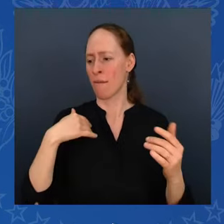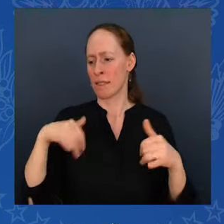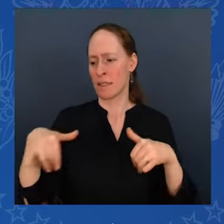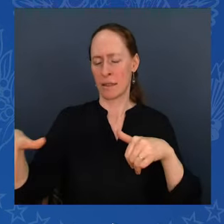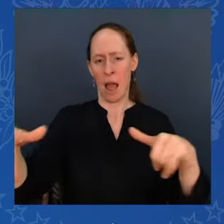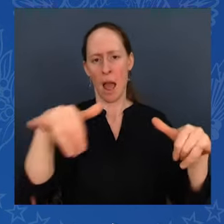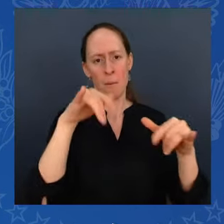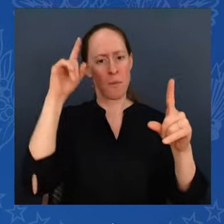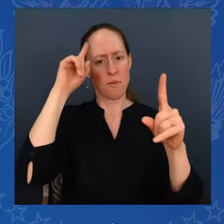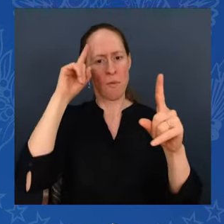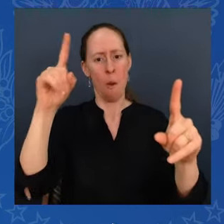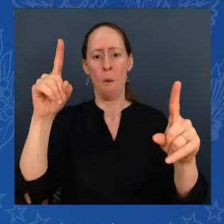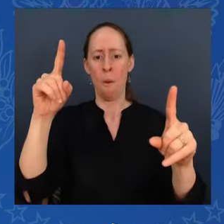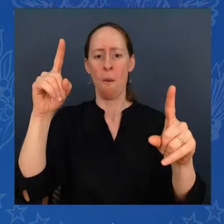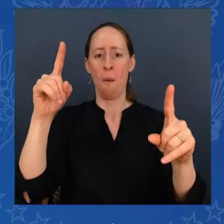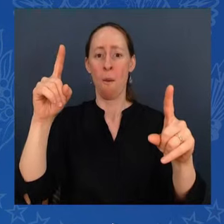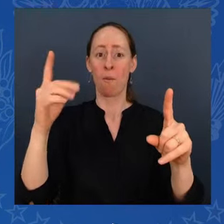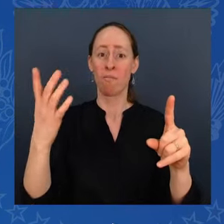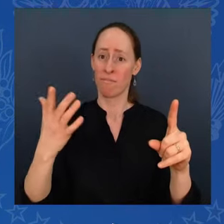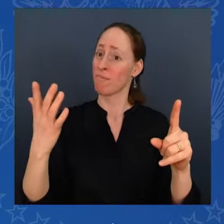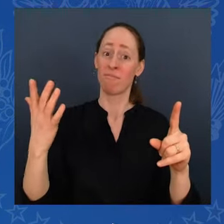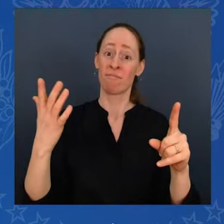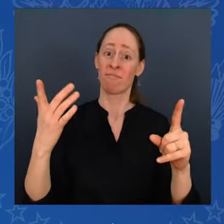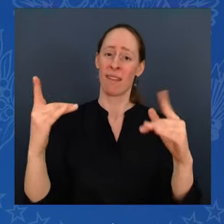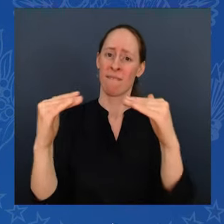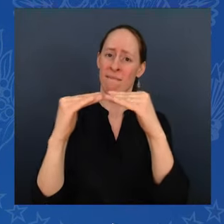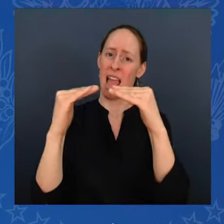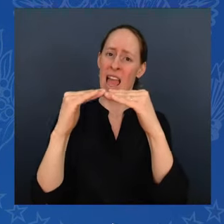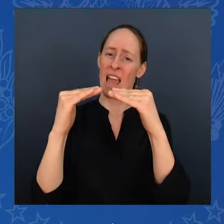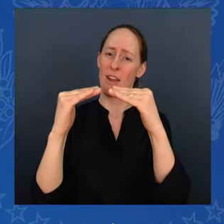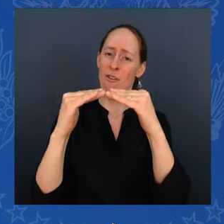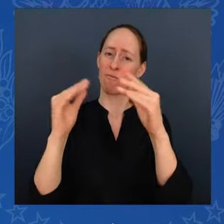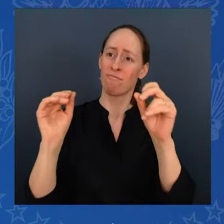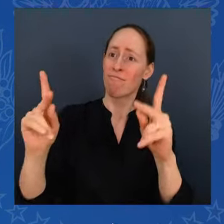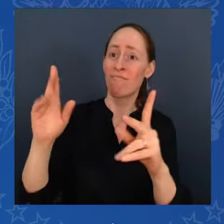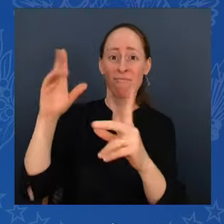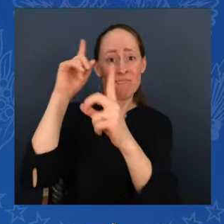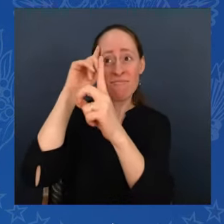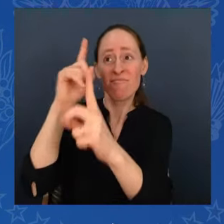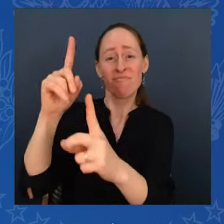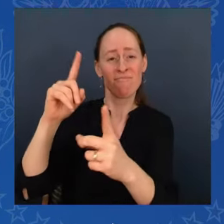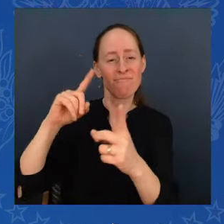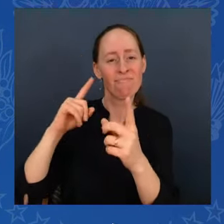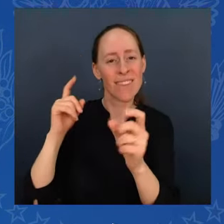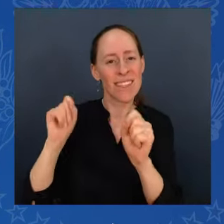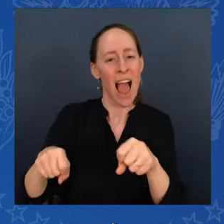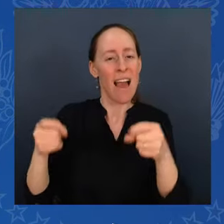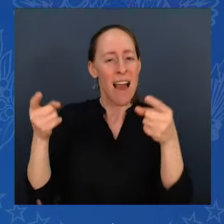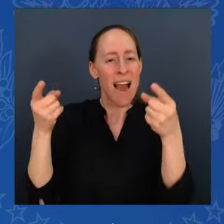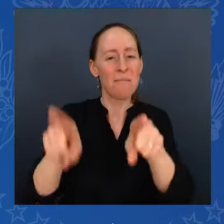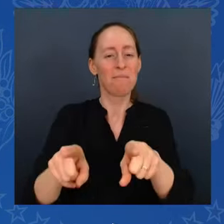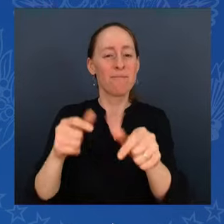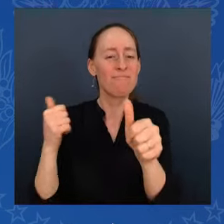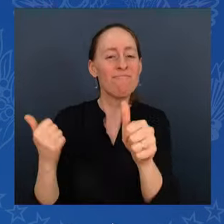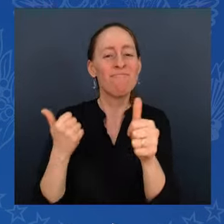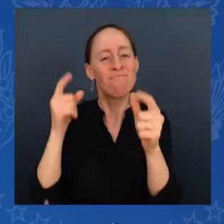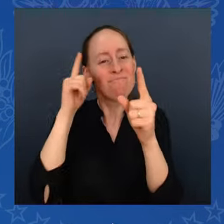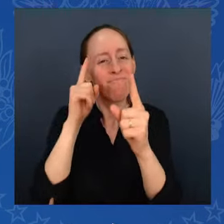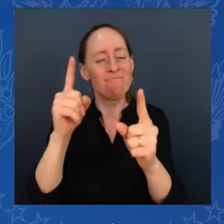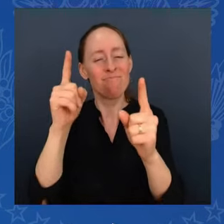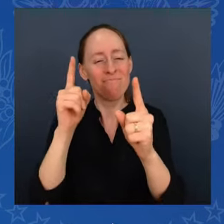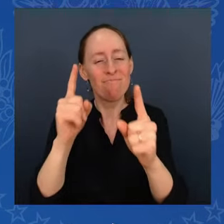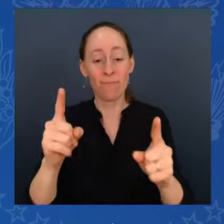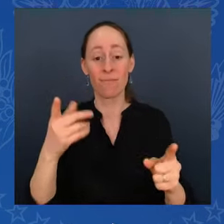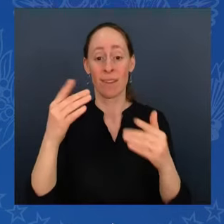dreams. You know, you've got some of the great leaders in Wisconsin here as well, and I mean that sincerely. I think Tony knows this.